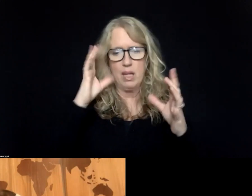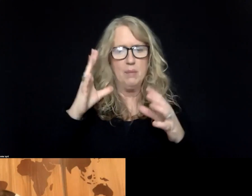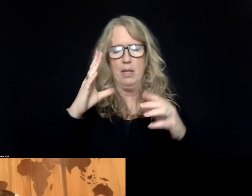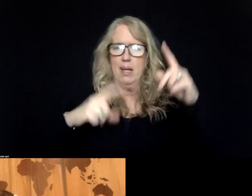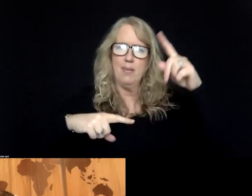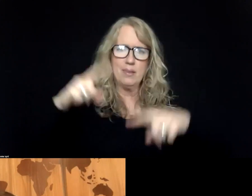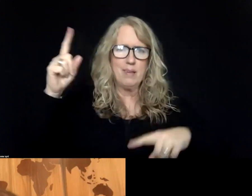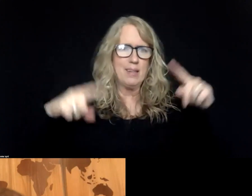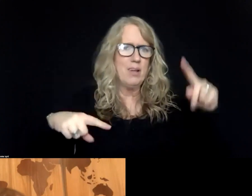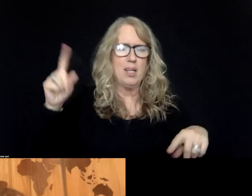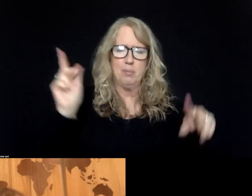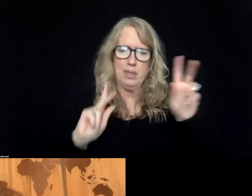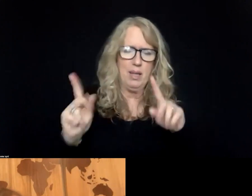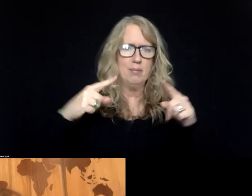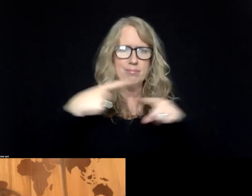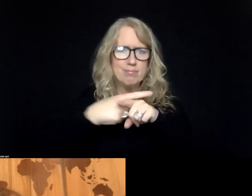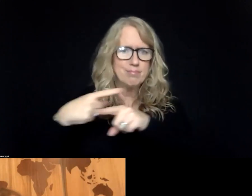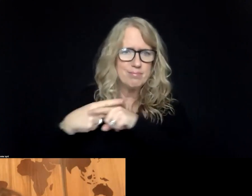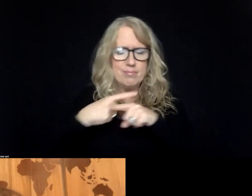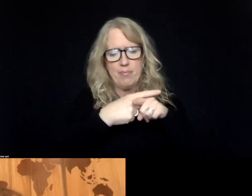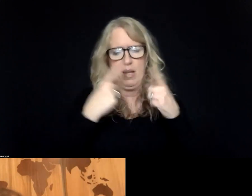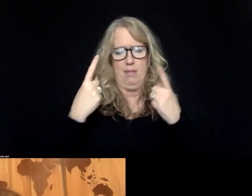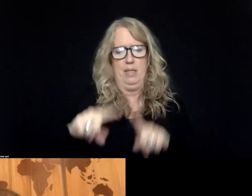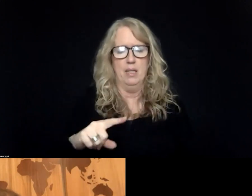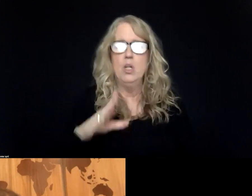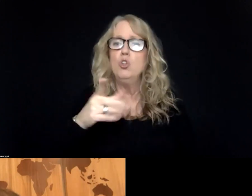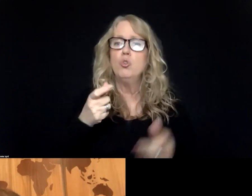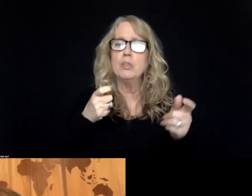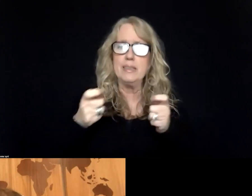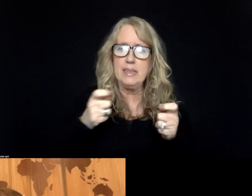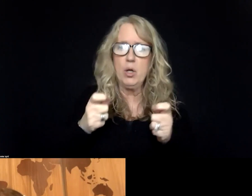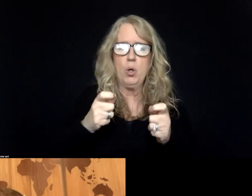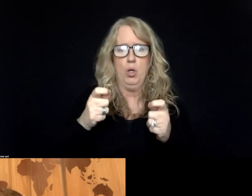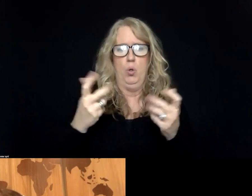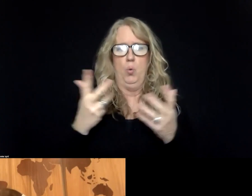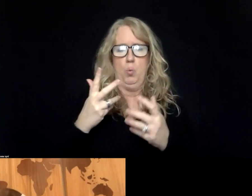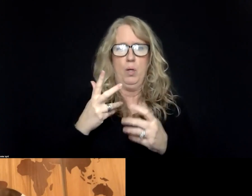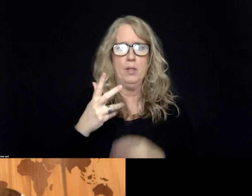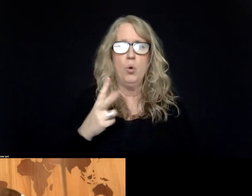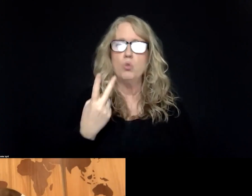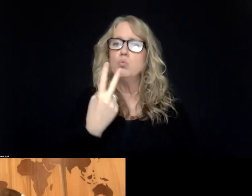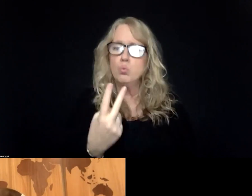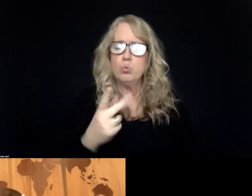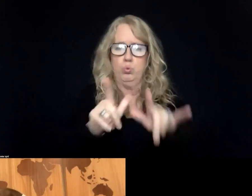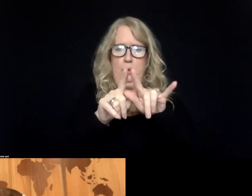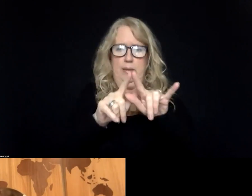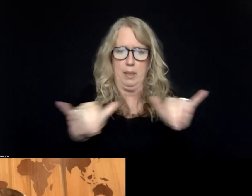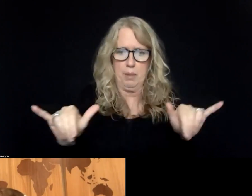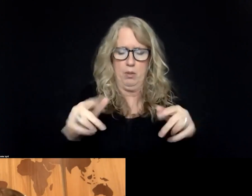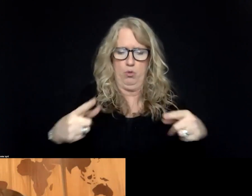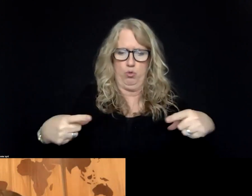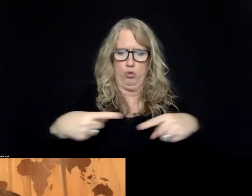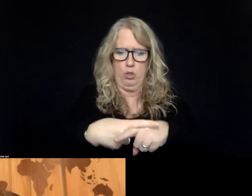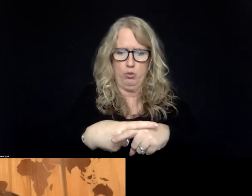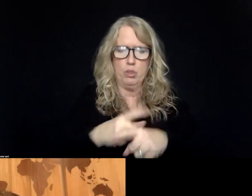dichotomies. I think the thing to keep in mind is you're dealing with what are two simultaneous contradictory